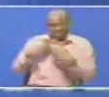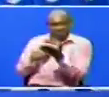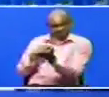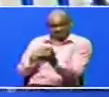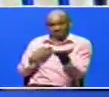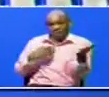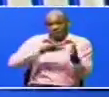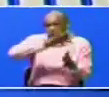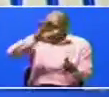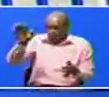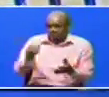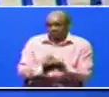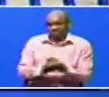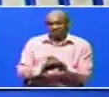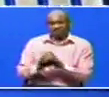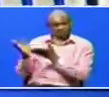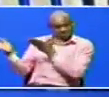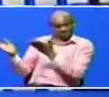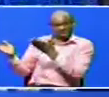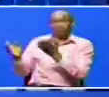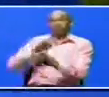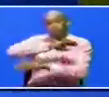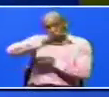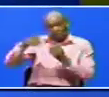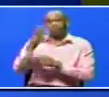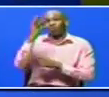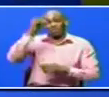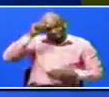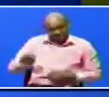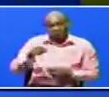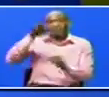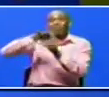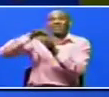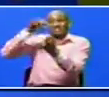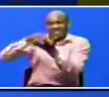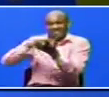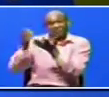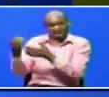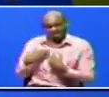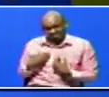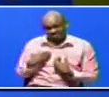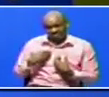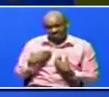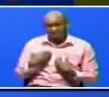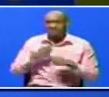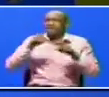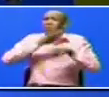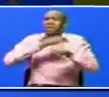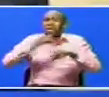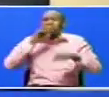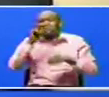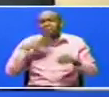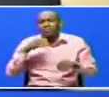All these are original forms from all over the field, 40,000 polling stations across the country. Online, we're seeing some people getting